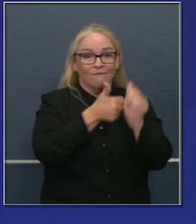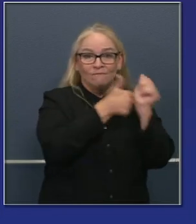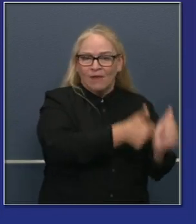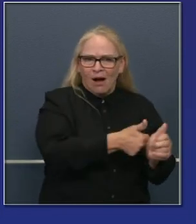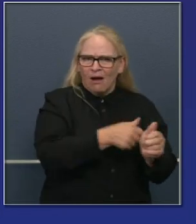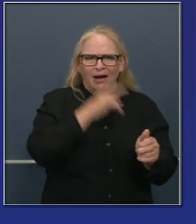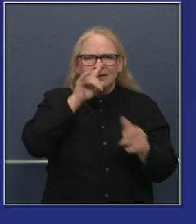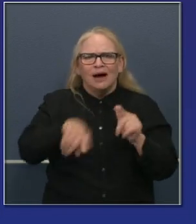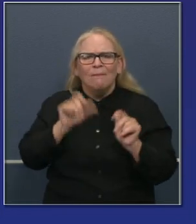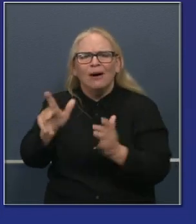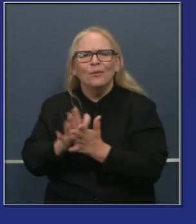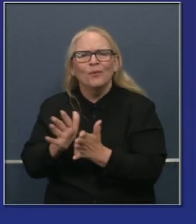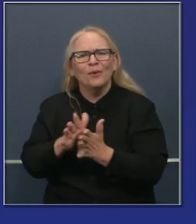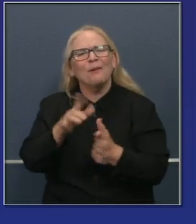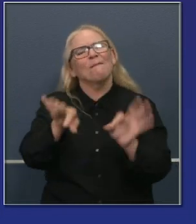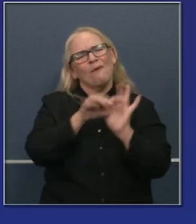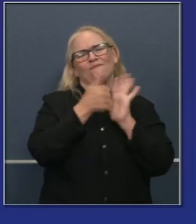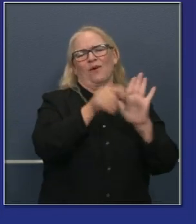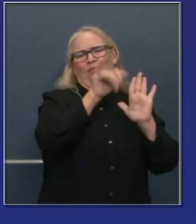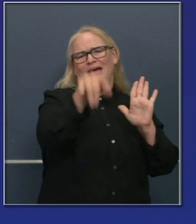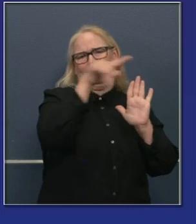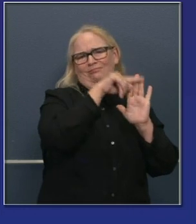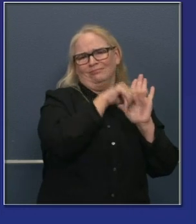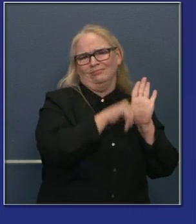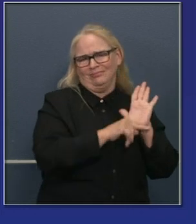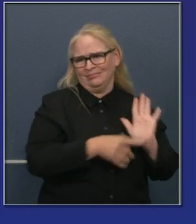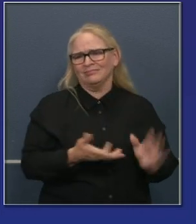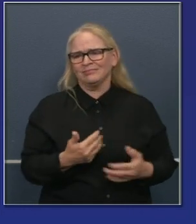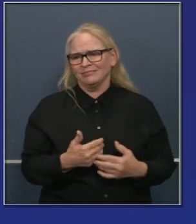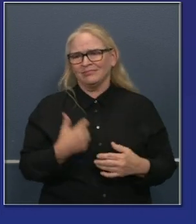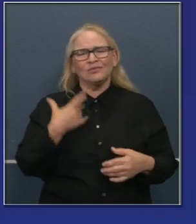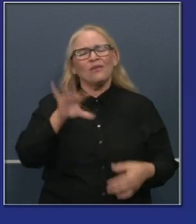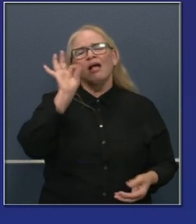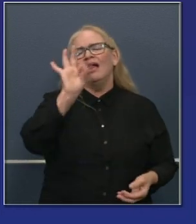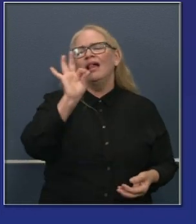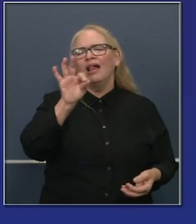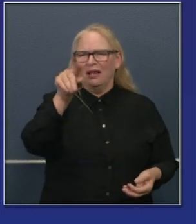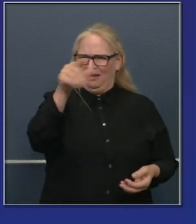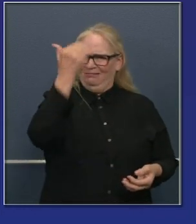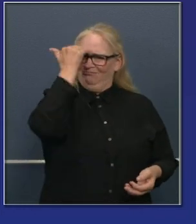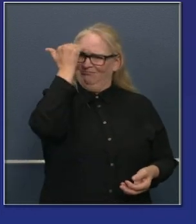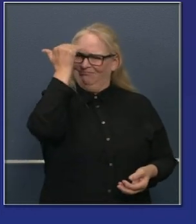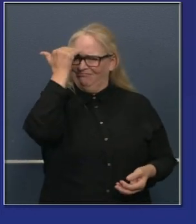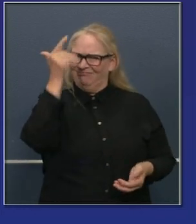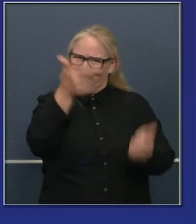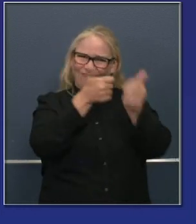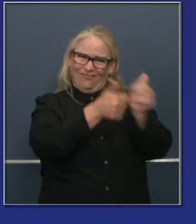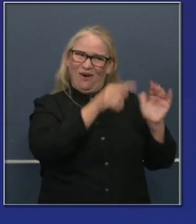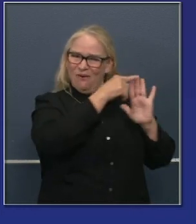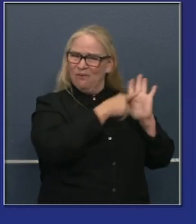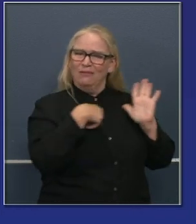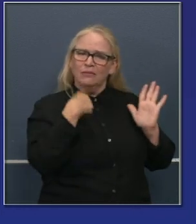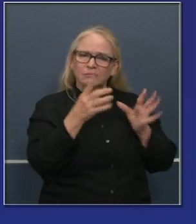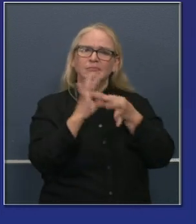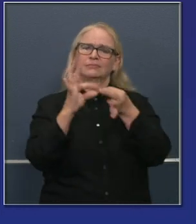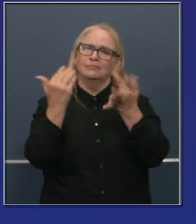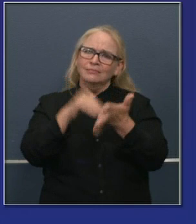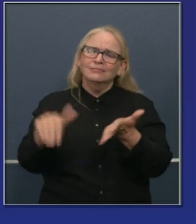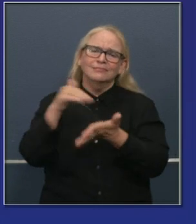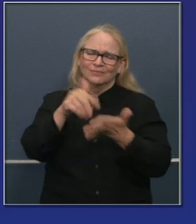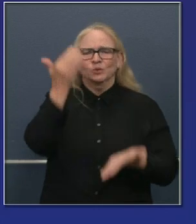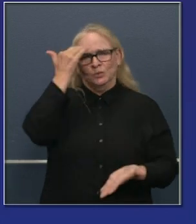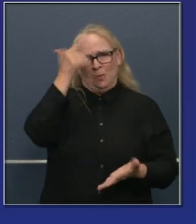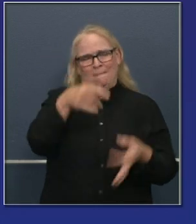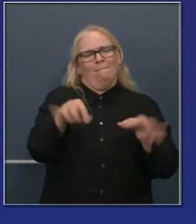that desire to see our kids go back, to model the behavior that we know can mitigate the spread, model the behavior that can